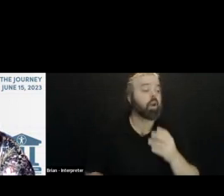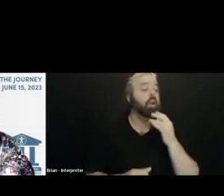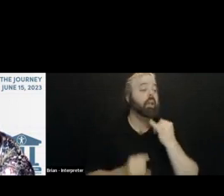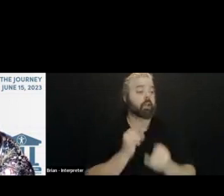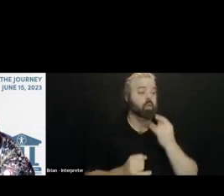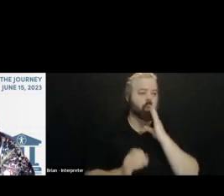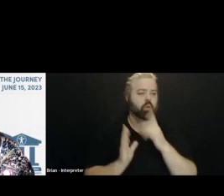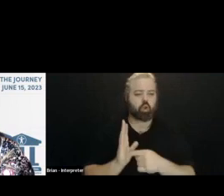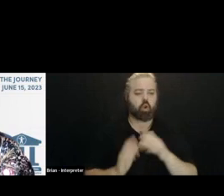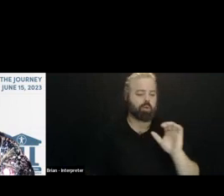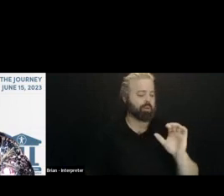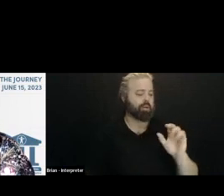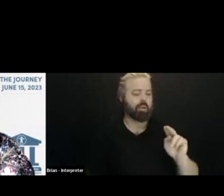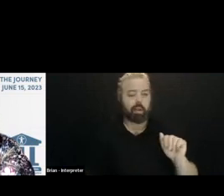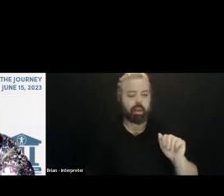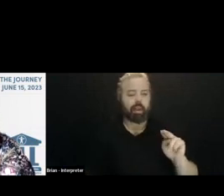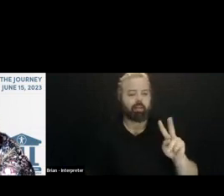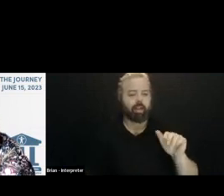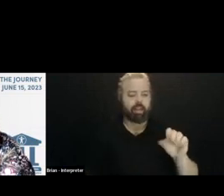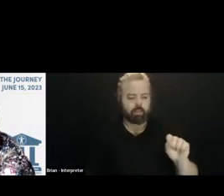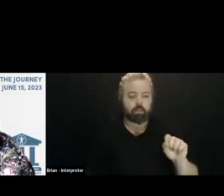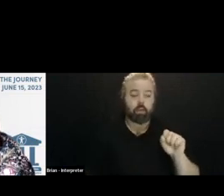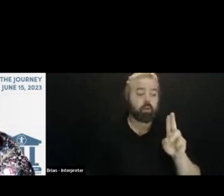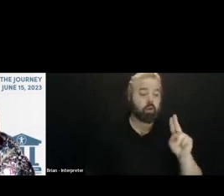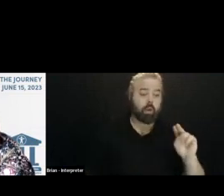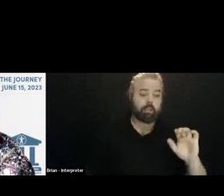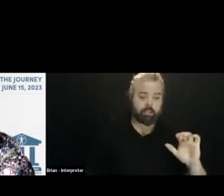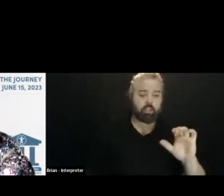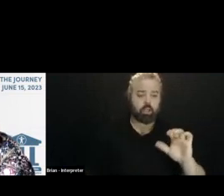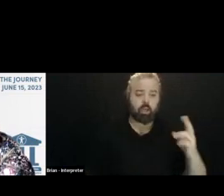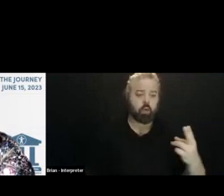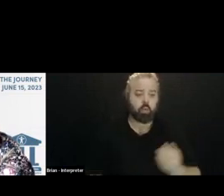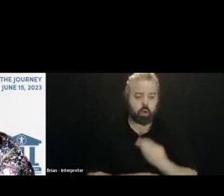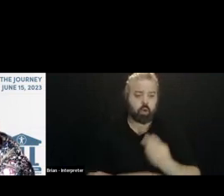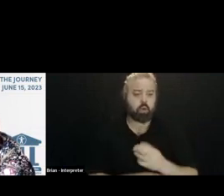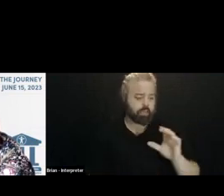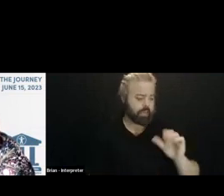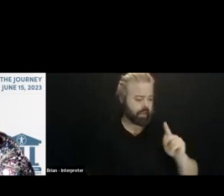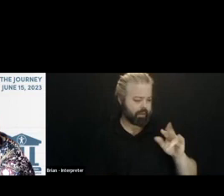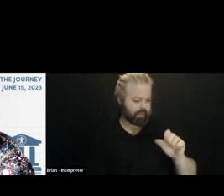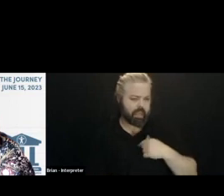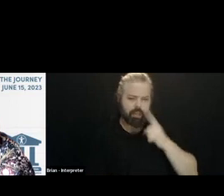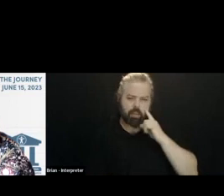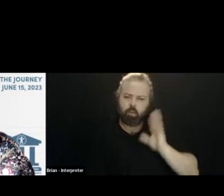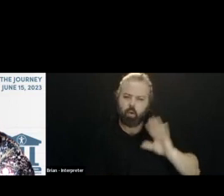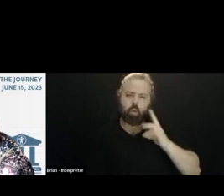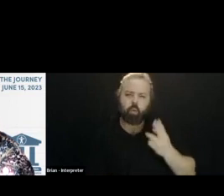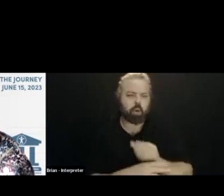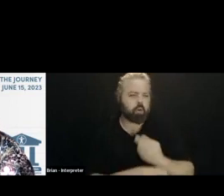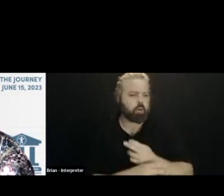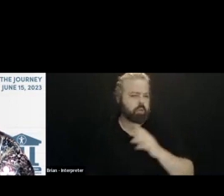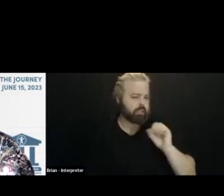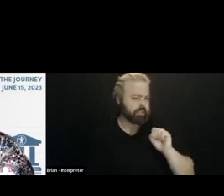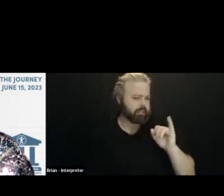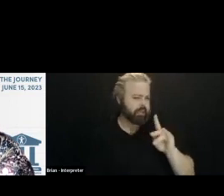So UNC Chapel Hill uses Canvas. Sakai we used before, and I believe Blackboard and many others have some